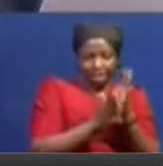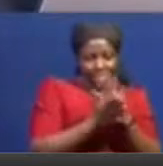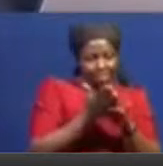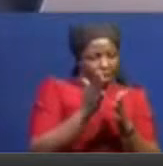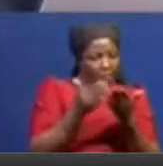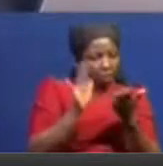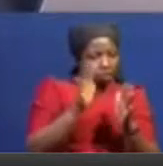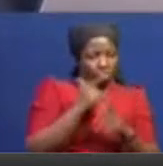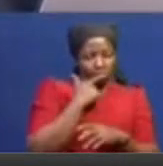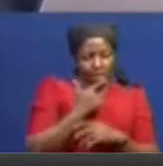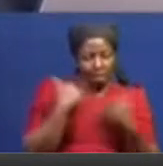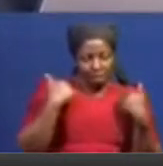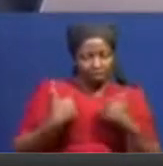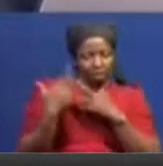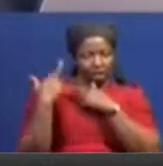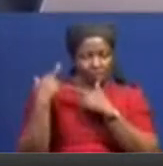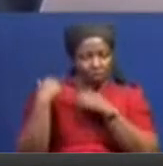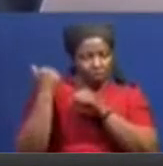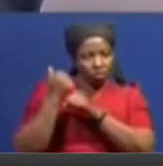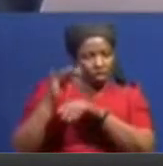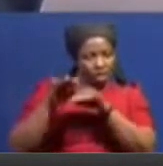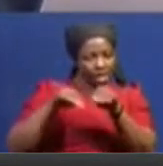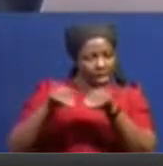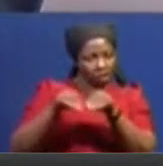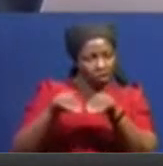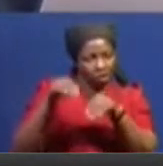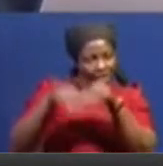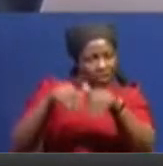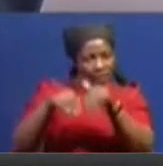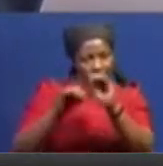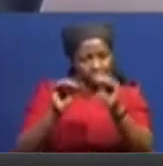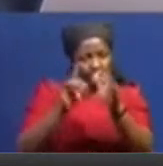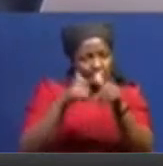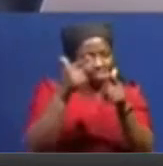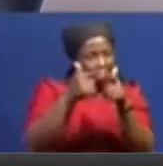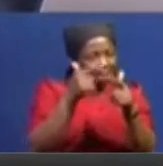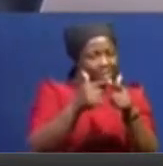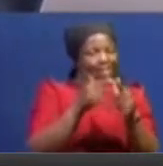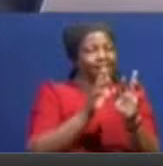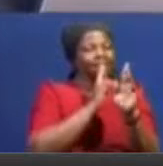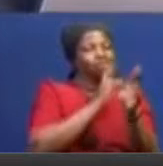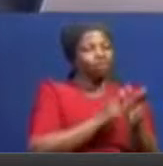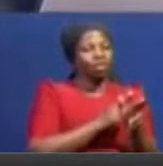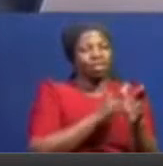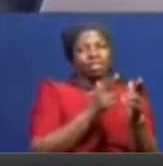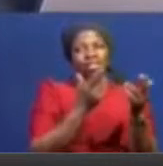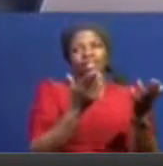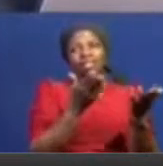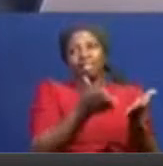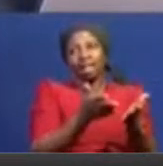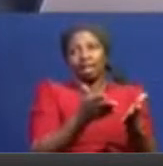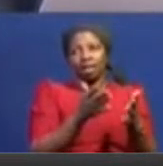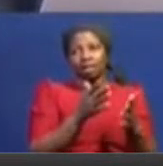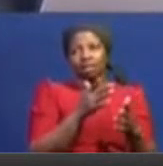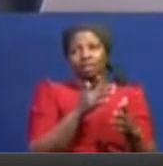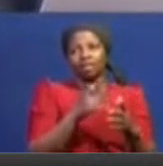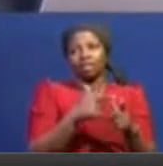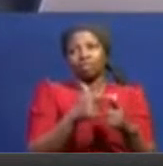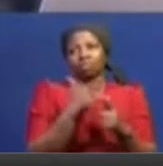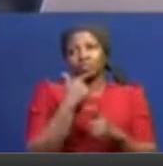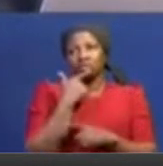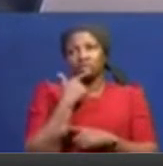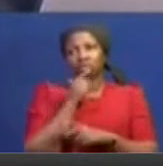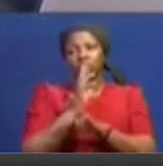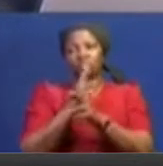election. And therefore the result stands. And you have sued me, I'm not the one who conducted the election, I was declared the